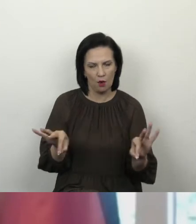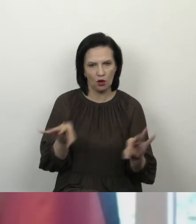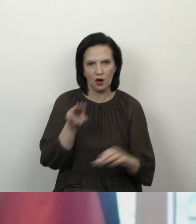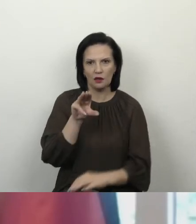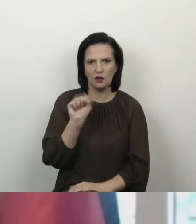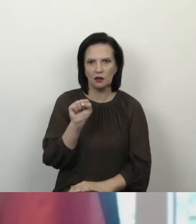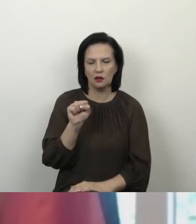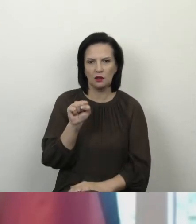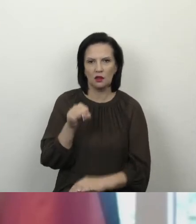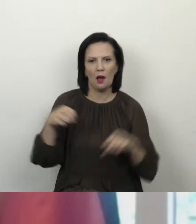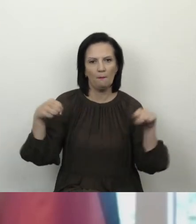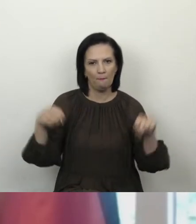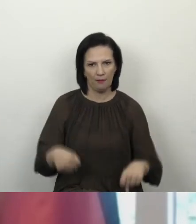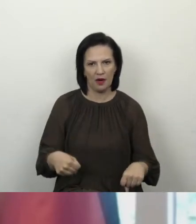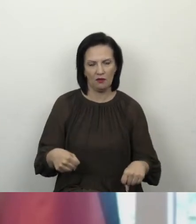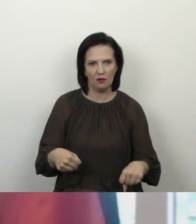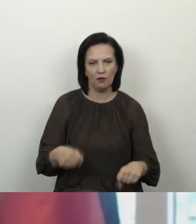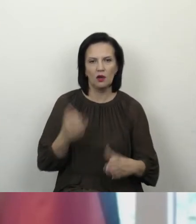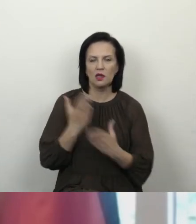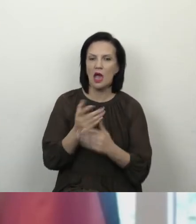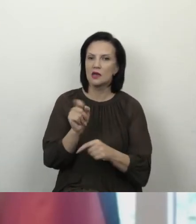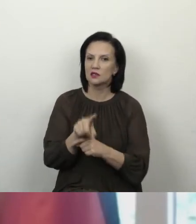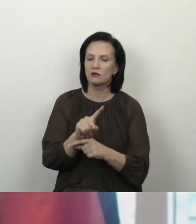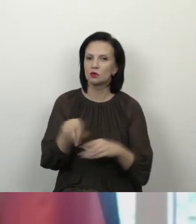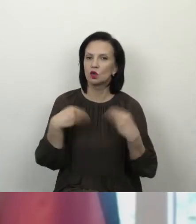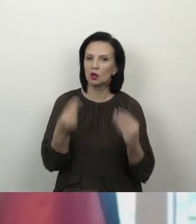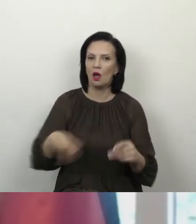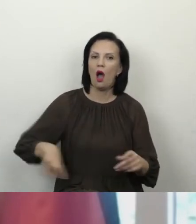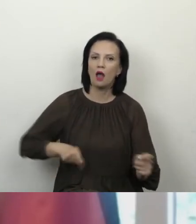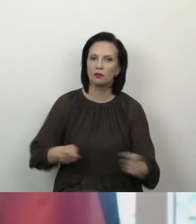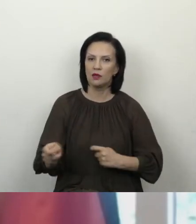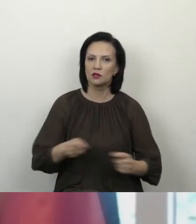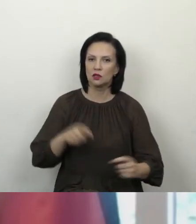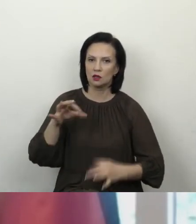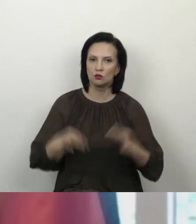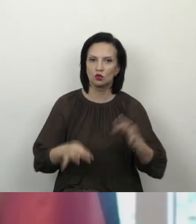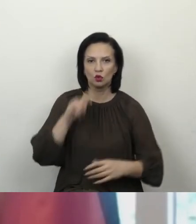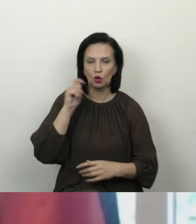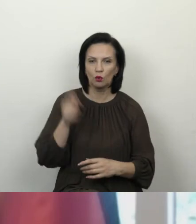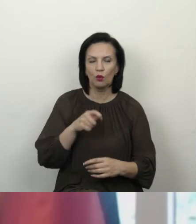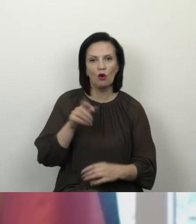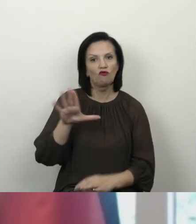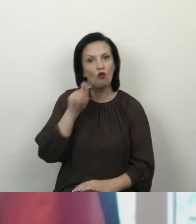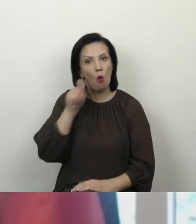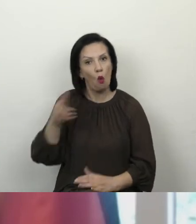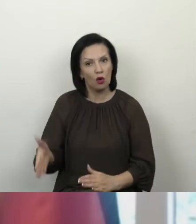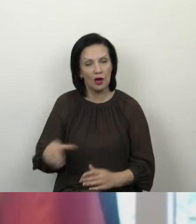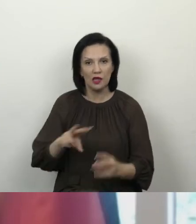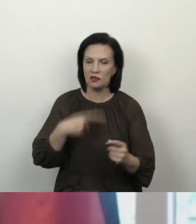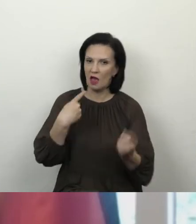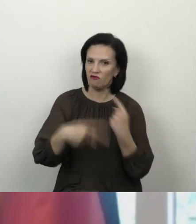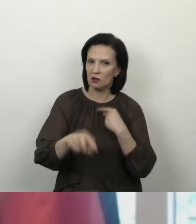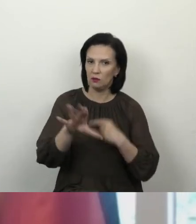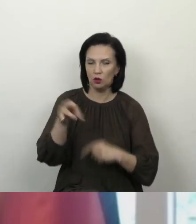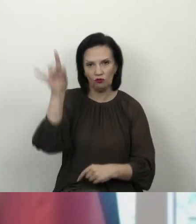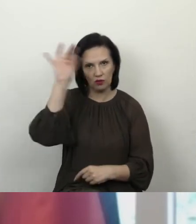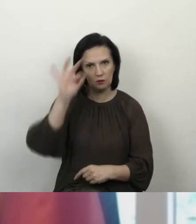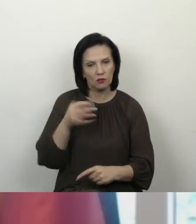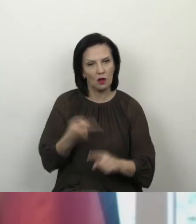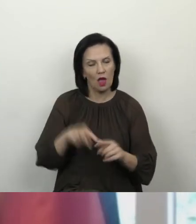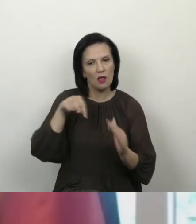the administrative courts, unlike in Germany. But this means that administrative courts operate